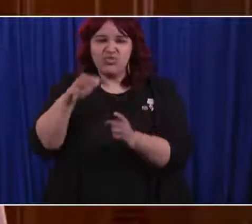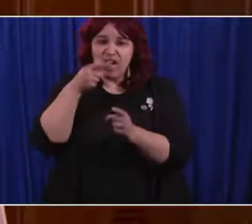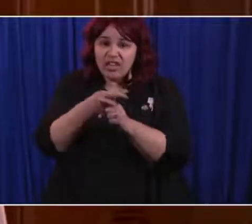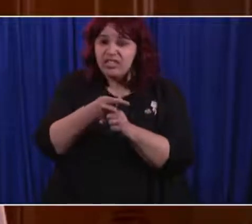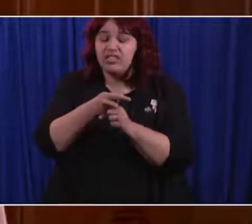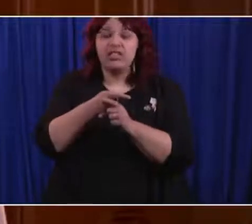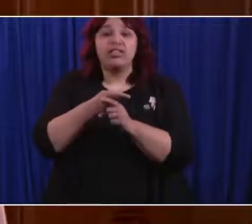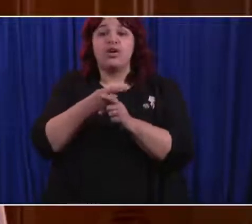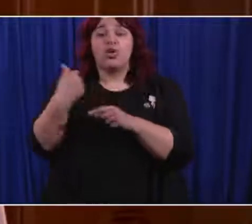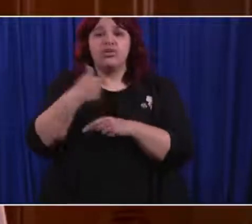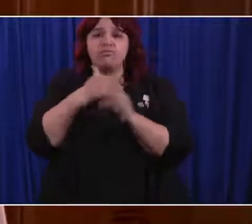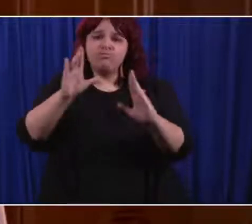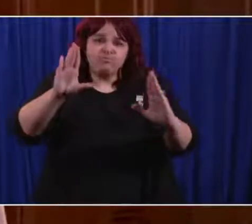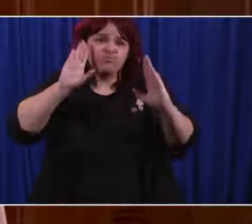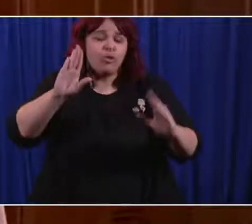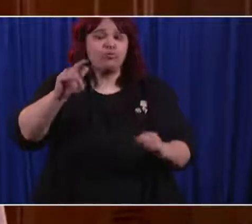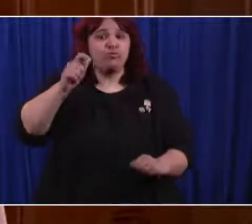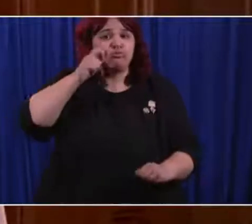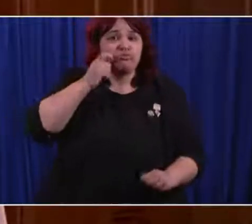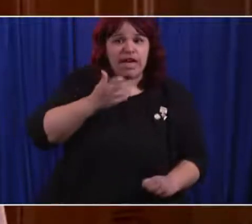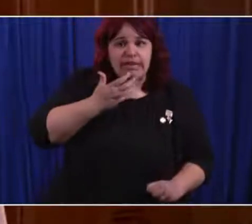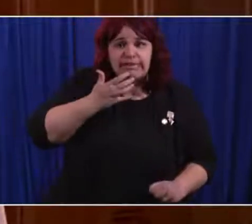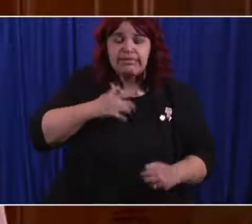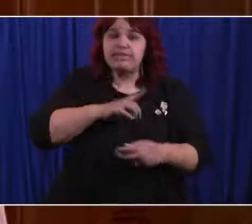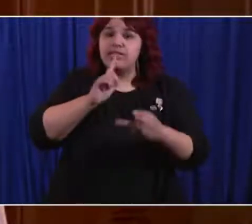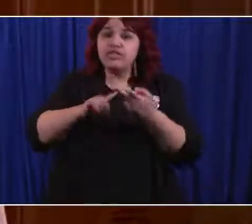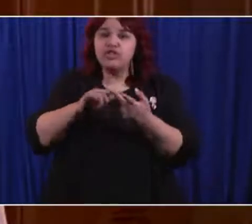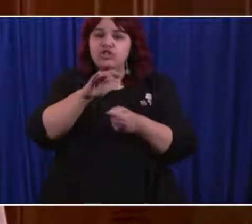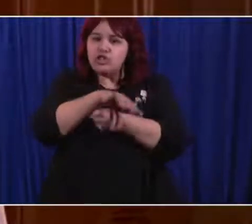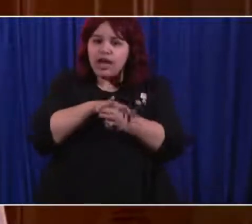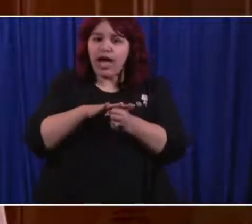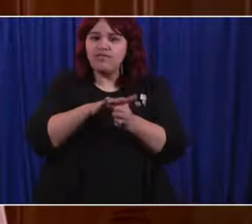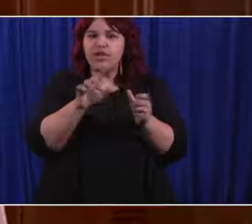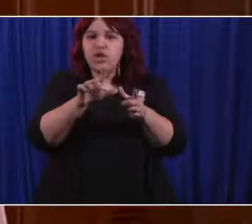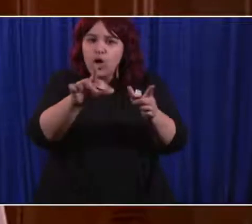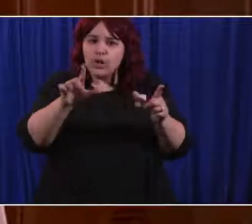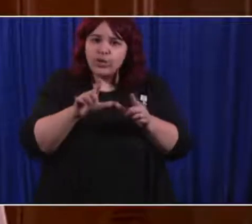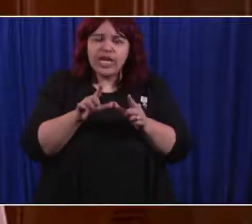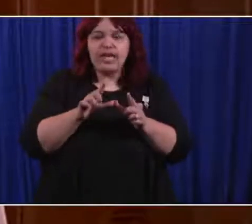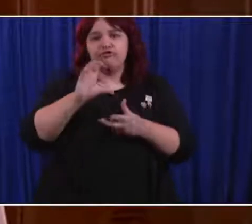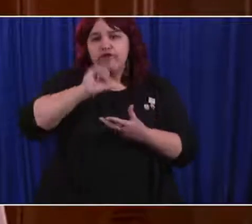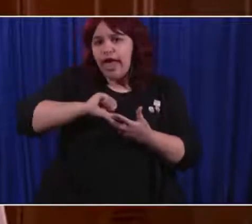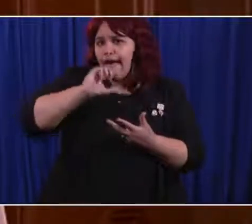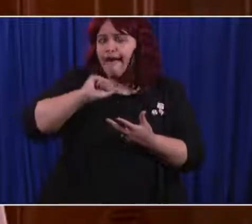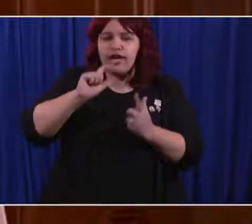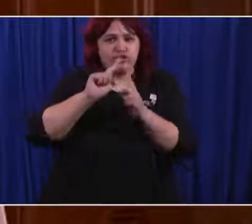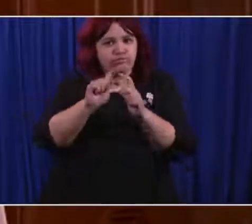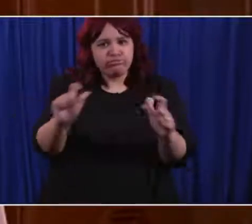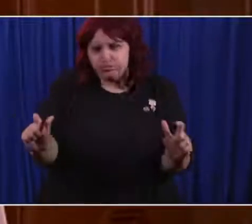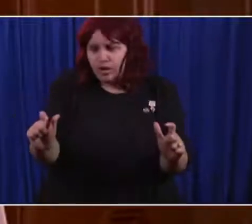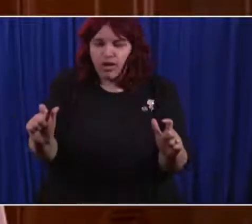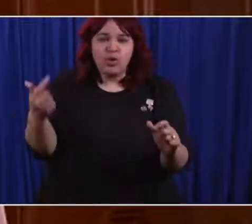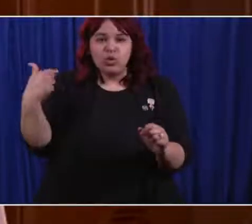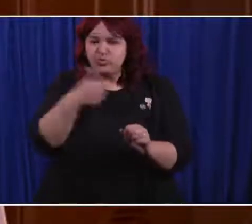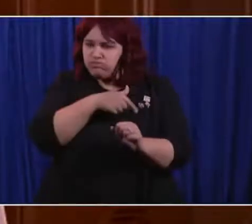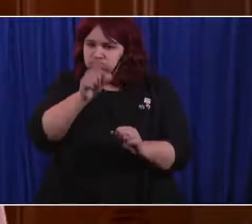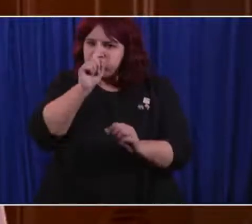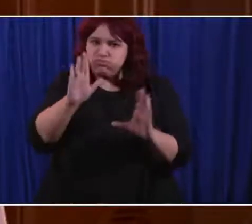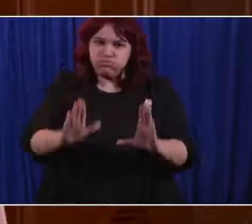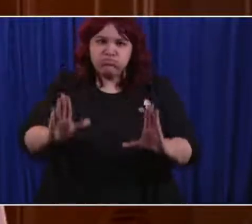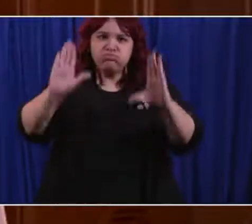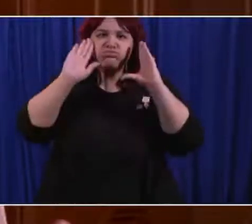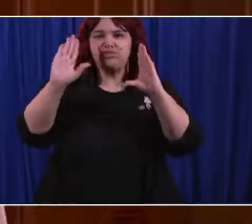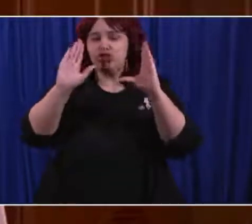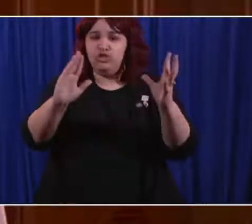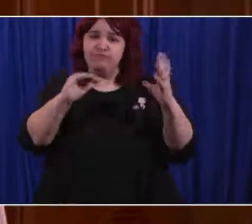upon geographical location as well. So we tried to be fair to every county basically the same amount